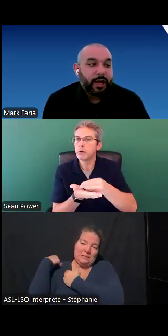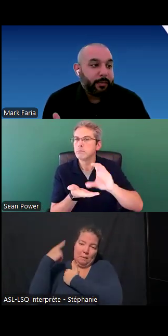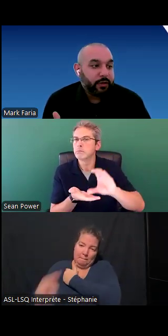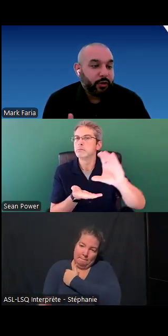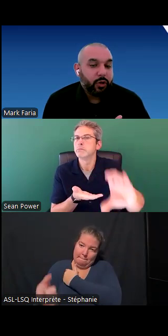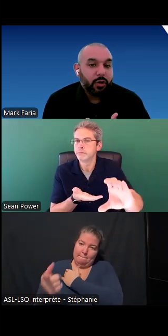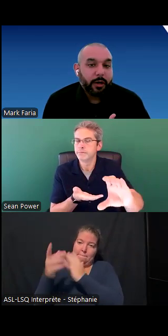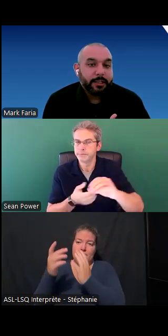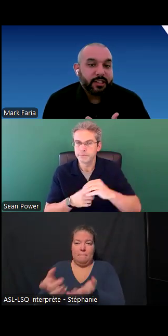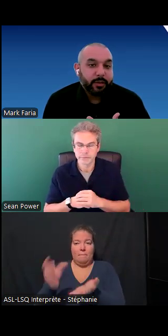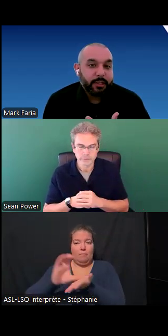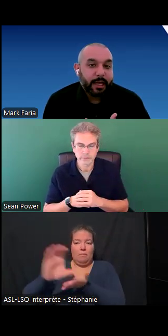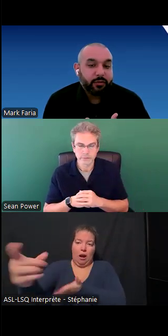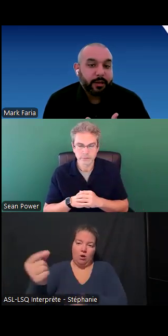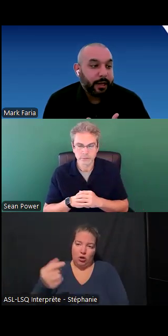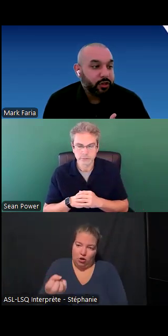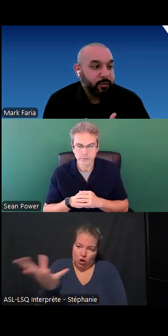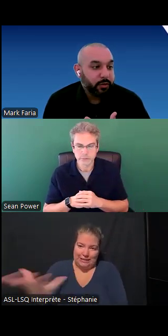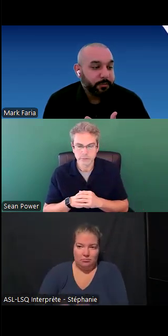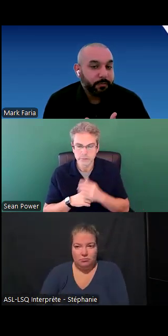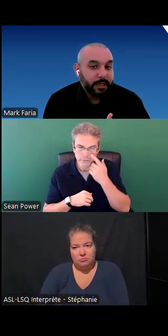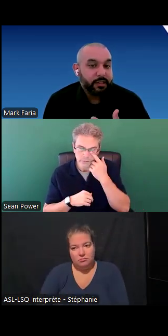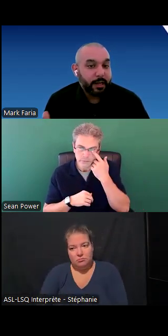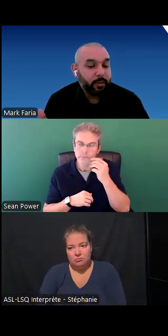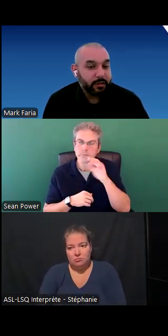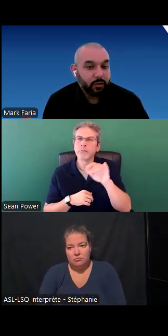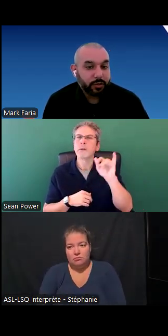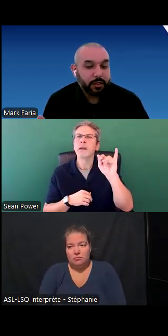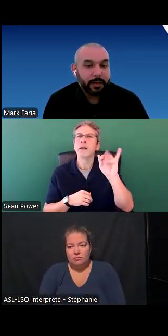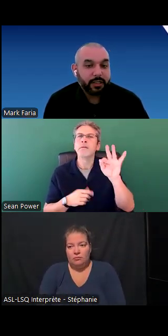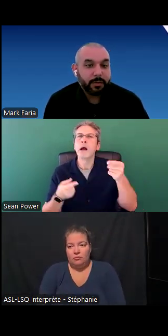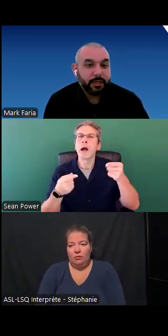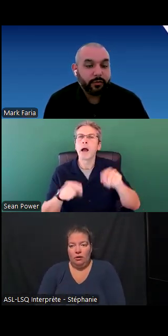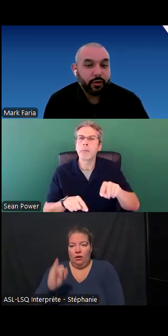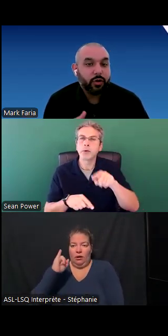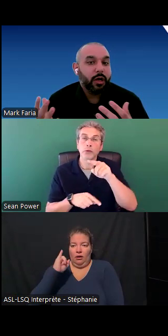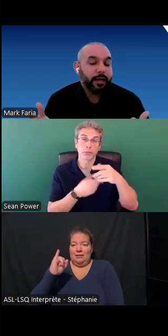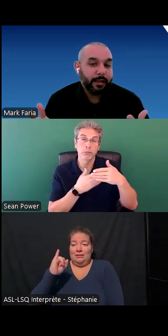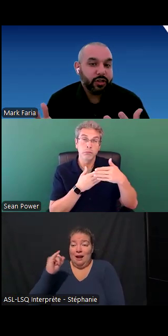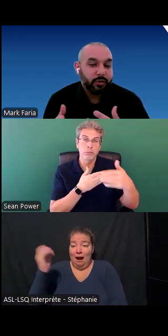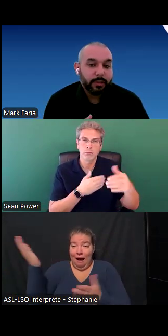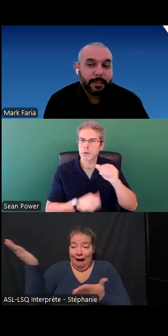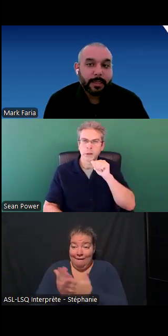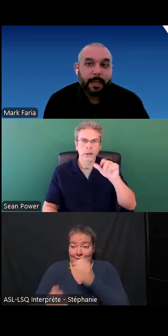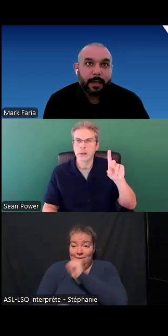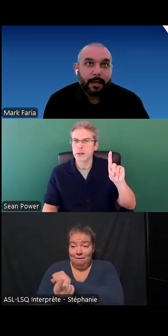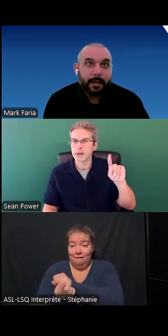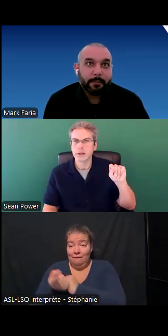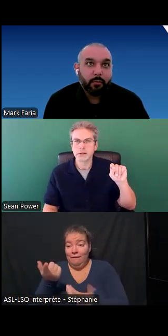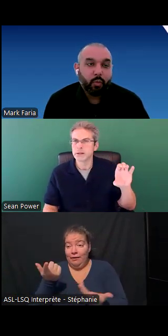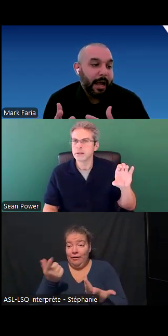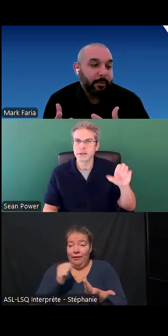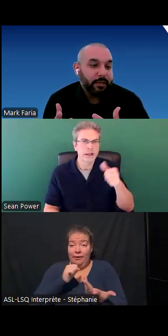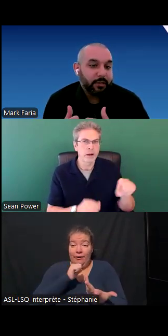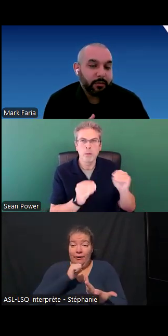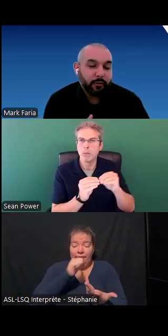So what happens if you're no longer disability tax credit eligible? Because that opens the door to the RDSP. So if you're no longer eligible,